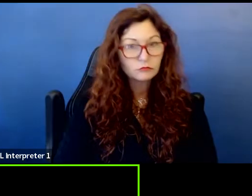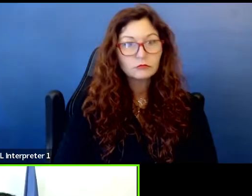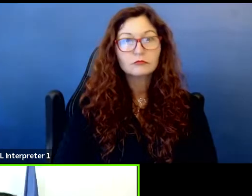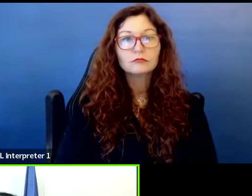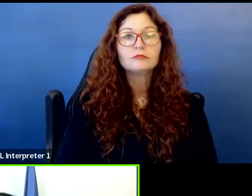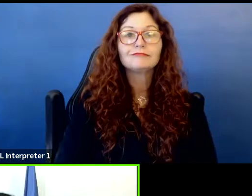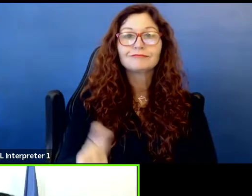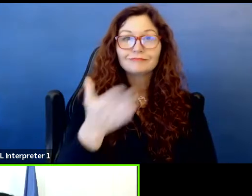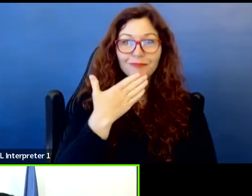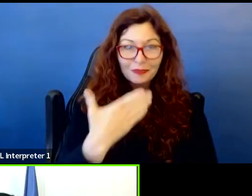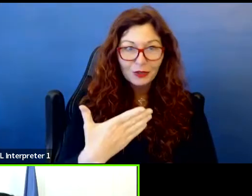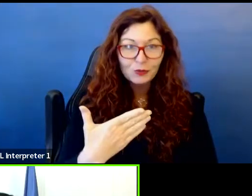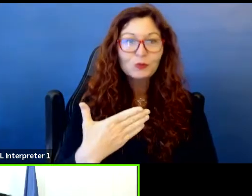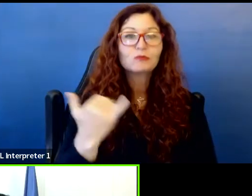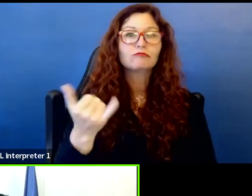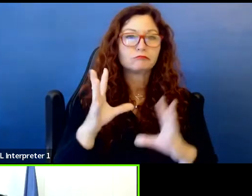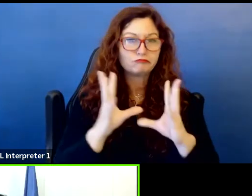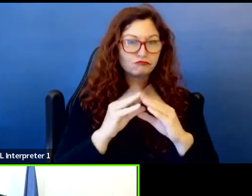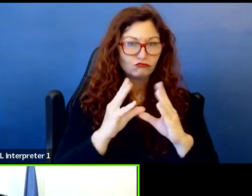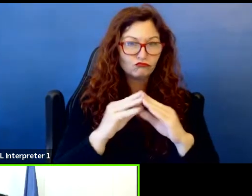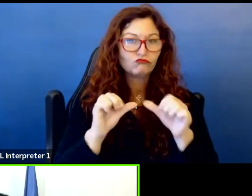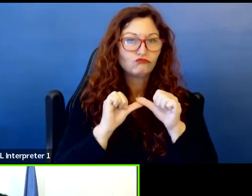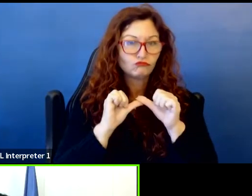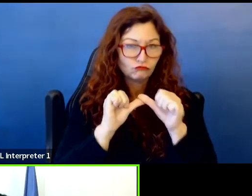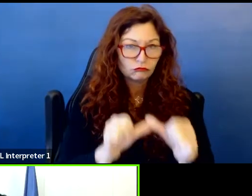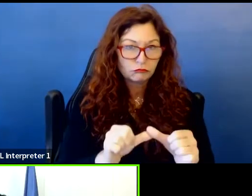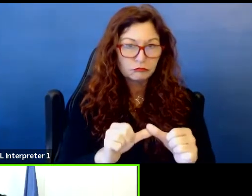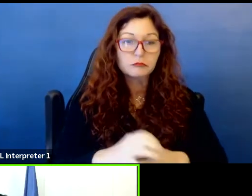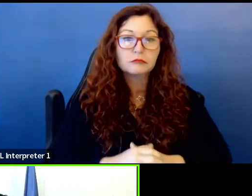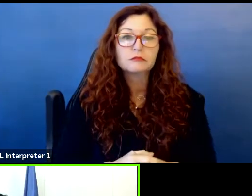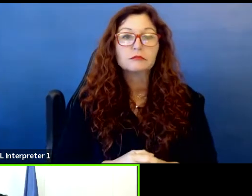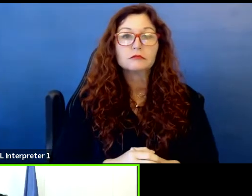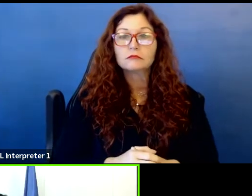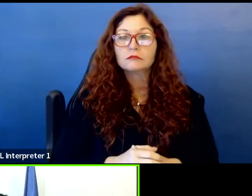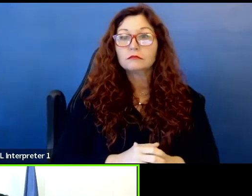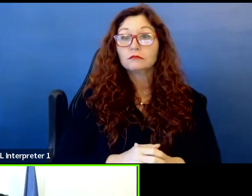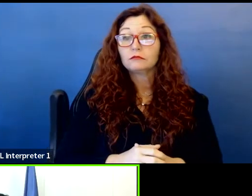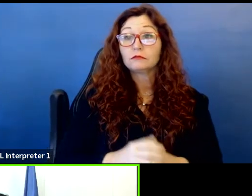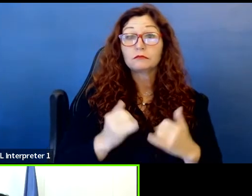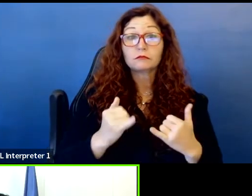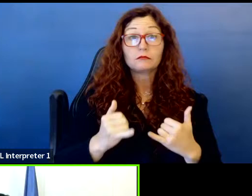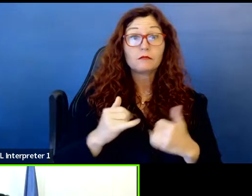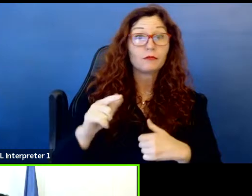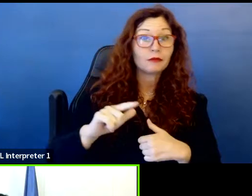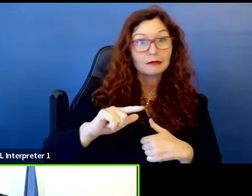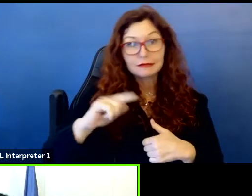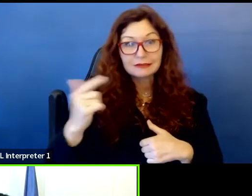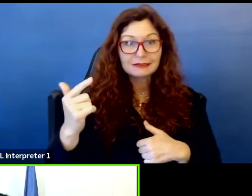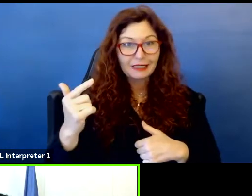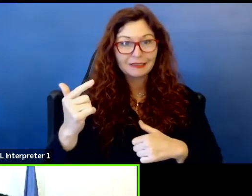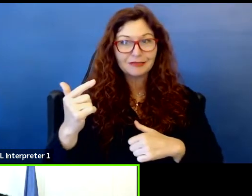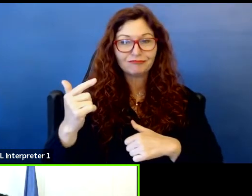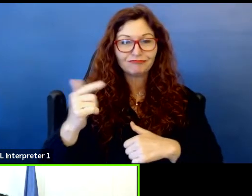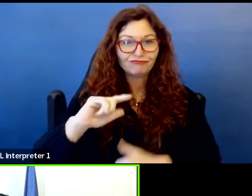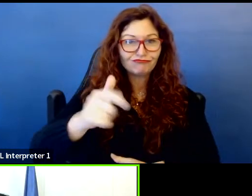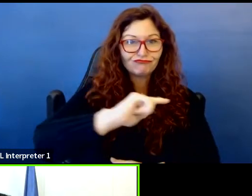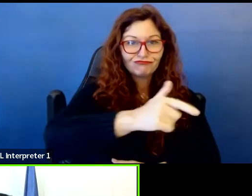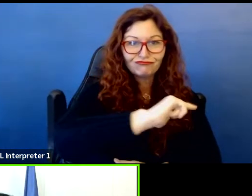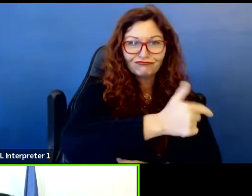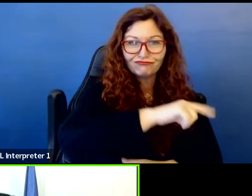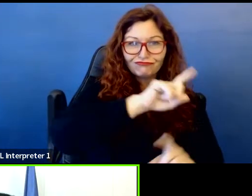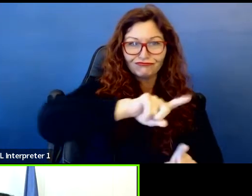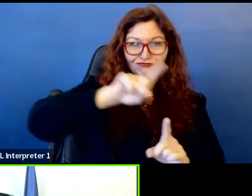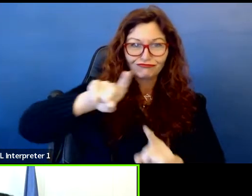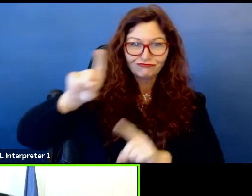thank you the hearing will now resume we will now proceed with our second round of questions from members of the commission to the